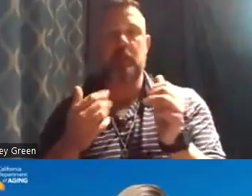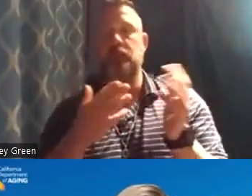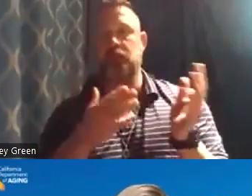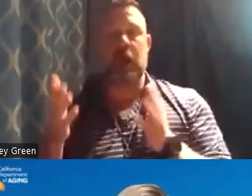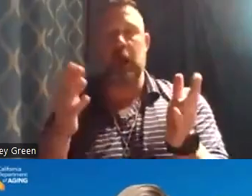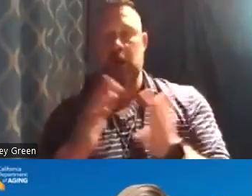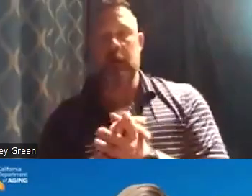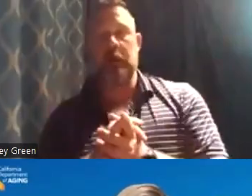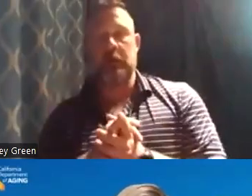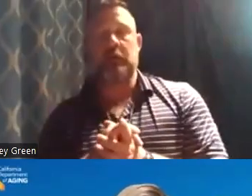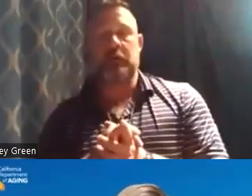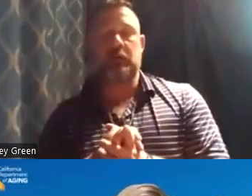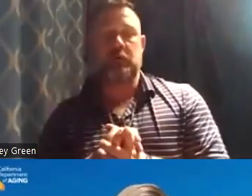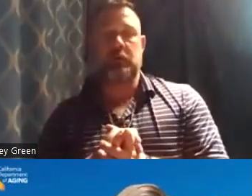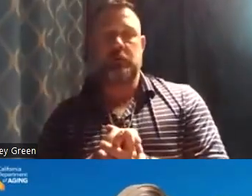track.